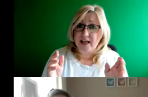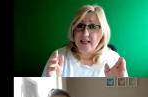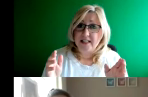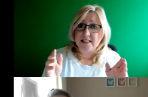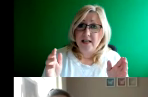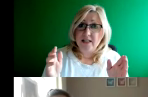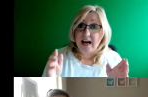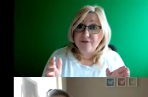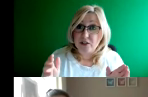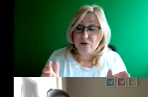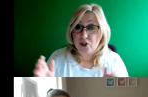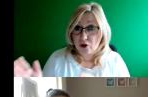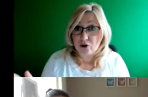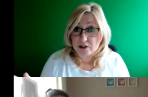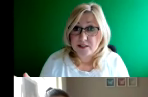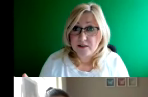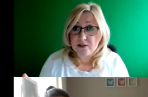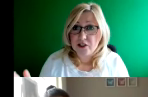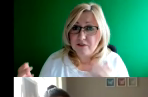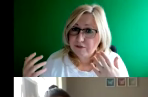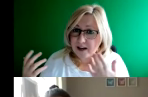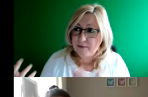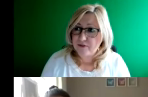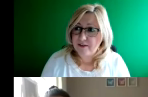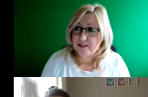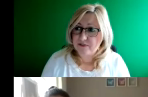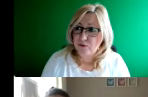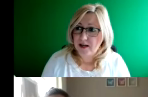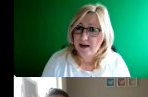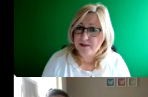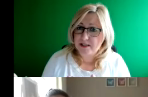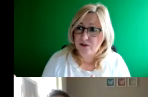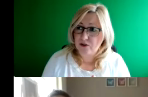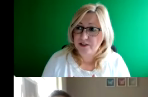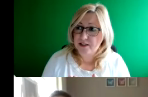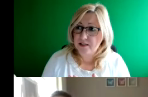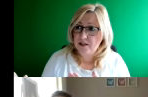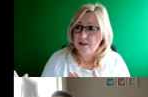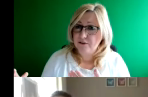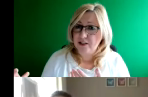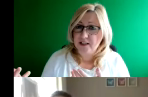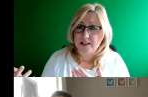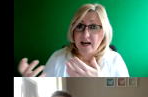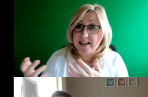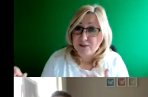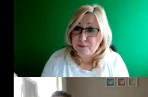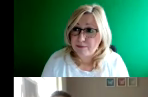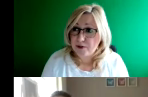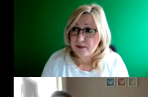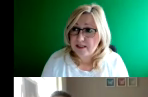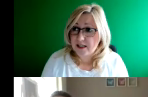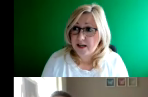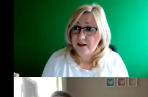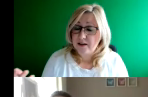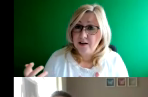to you, okay, it's, you have to go to court. Do you have a frame of reference for what happens in a court? For the kinds of people